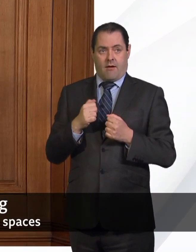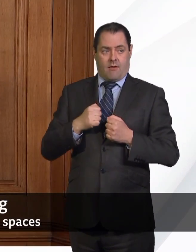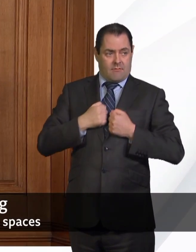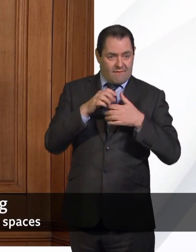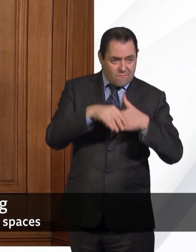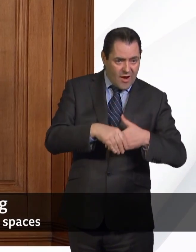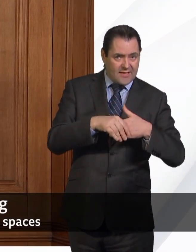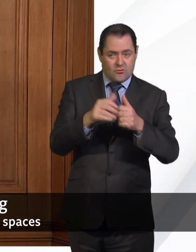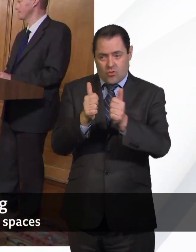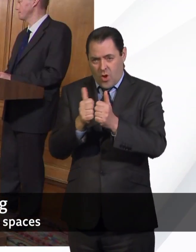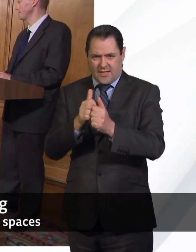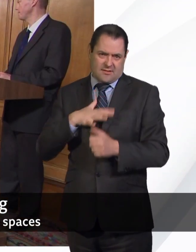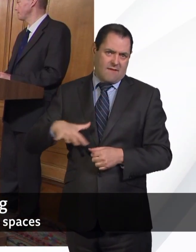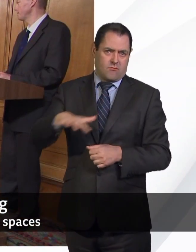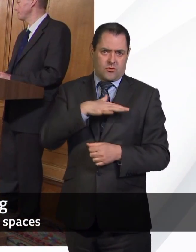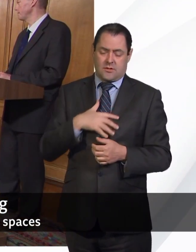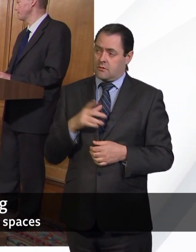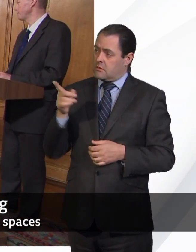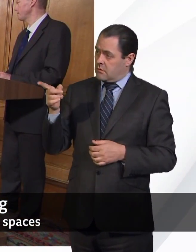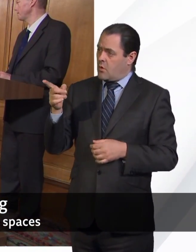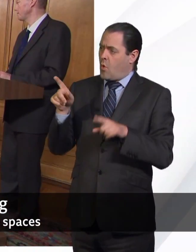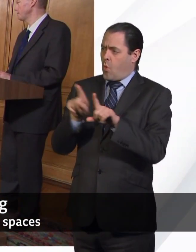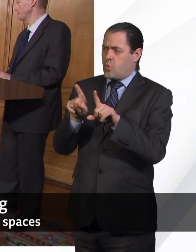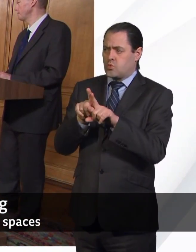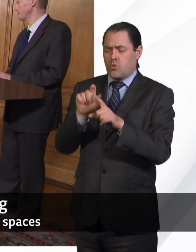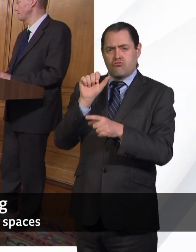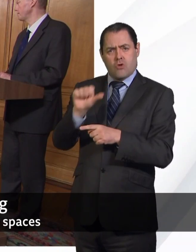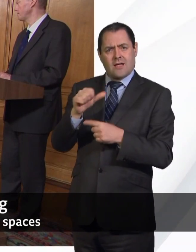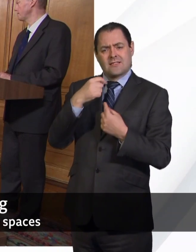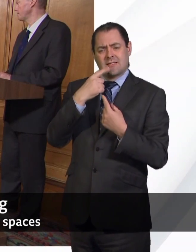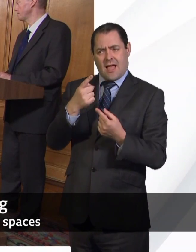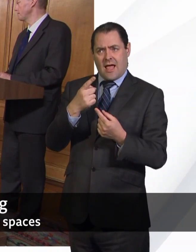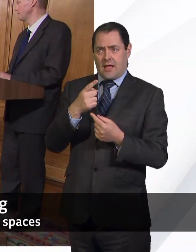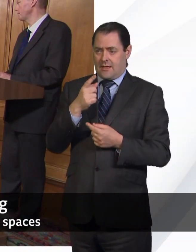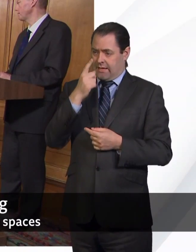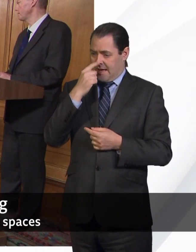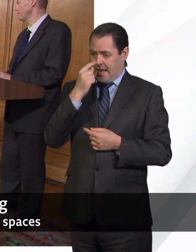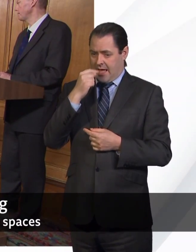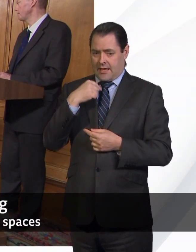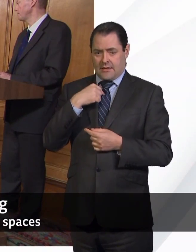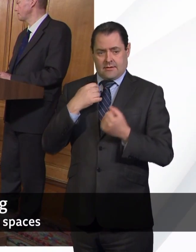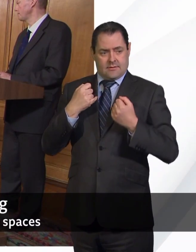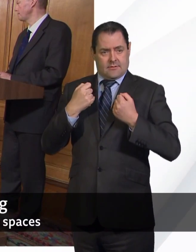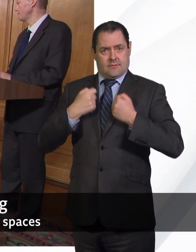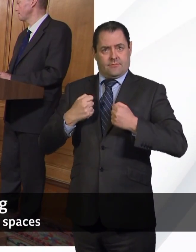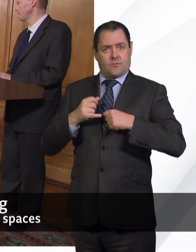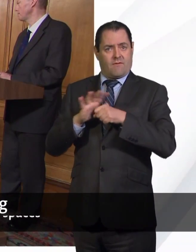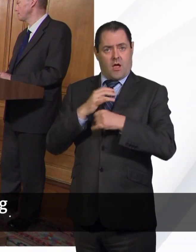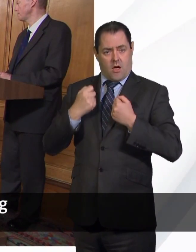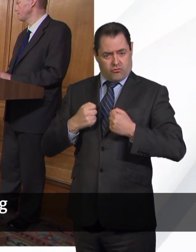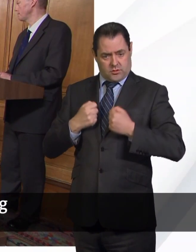and their colleagues. Isn't it also right to say, Chris, that you can have the virus